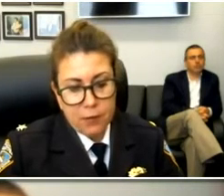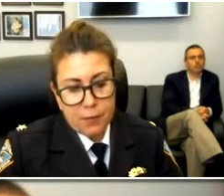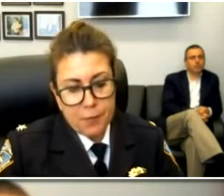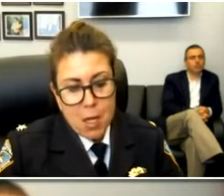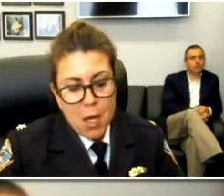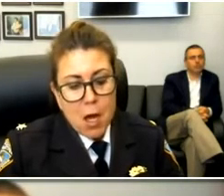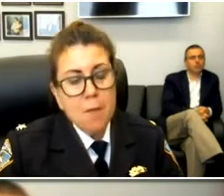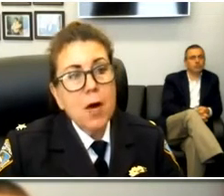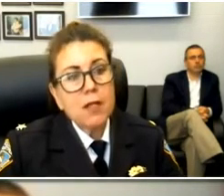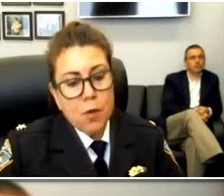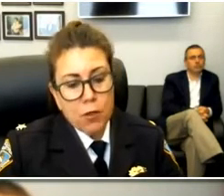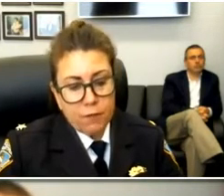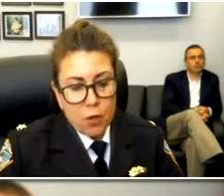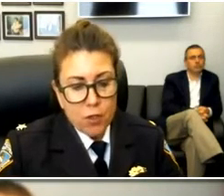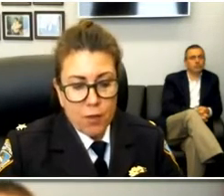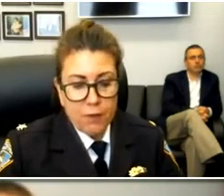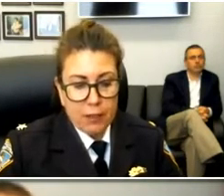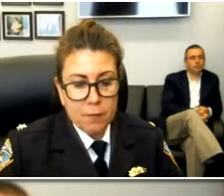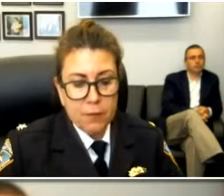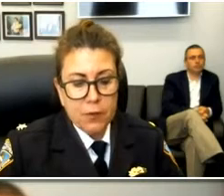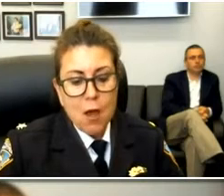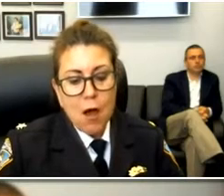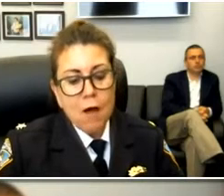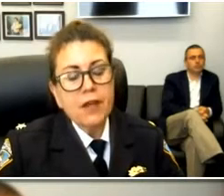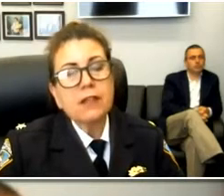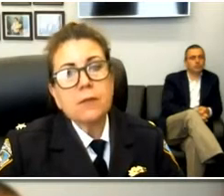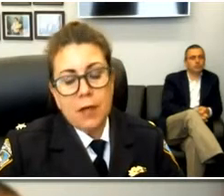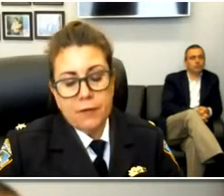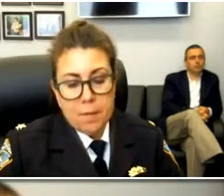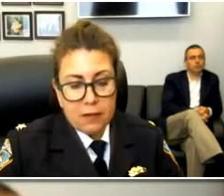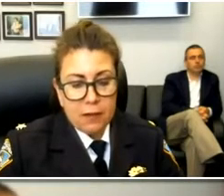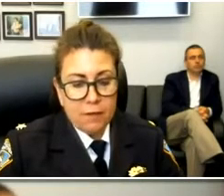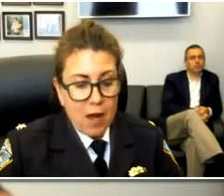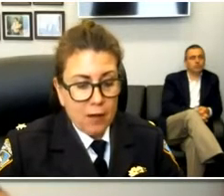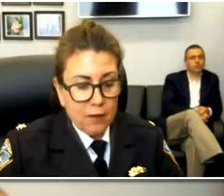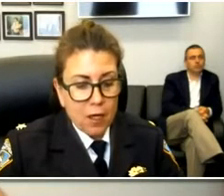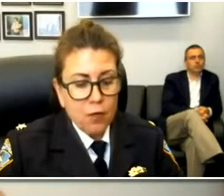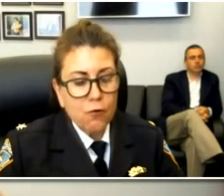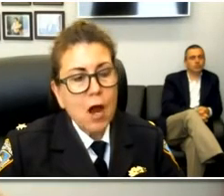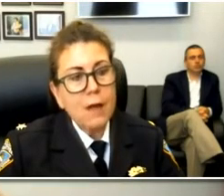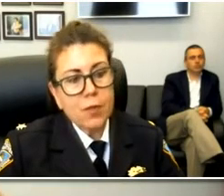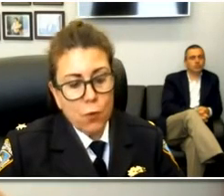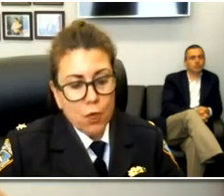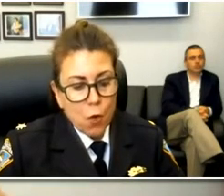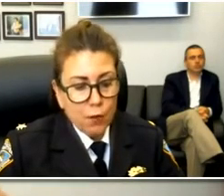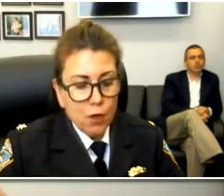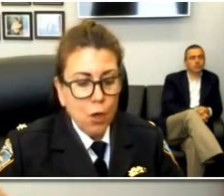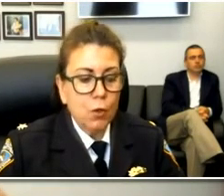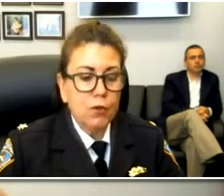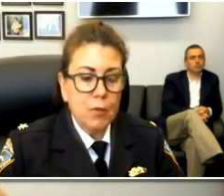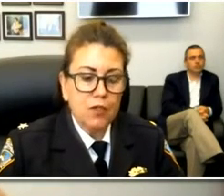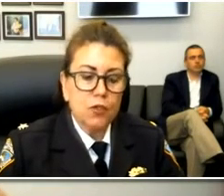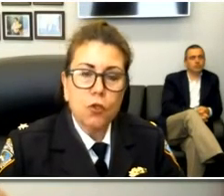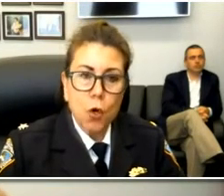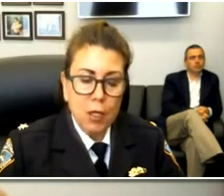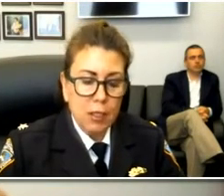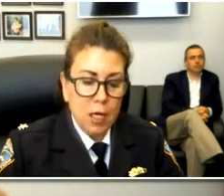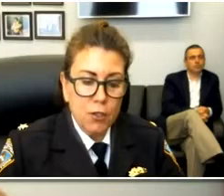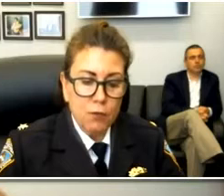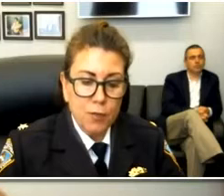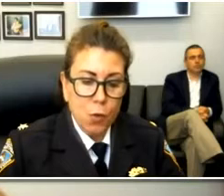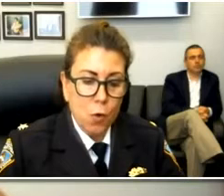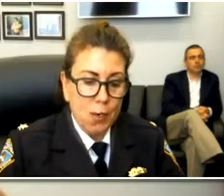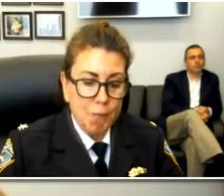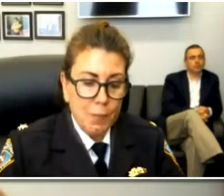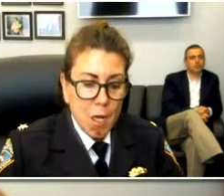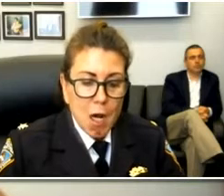to afflict our communities as the mypd responds to and assists with over 240,000 911 calls for